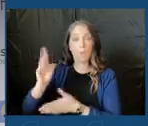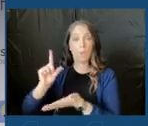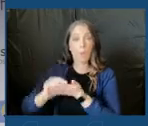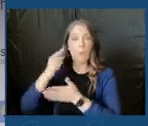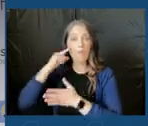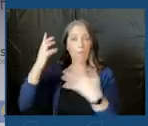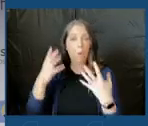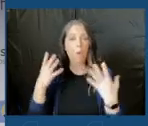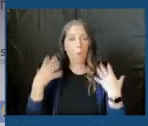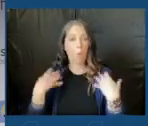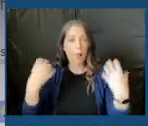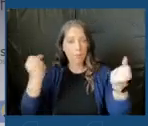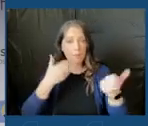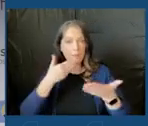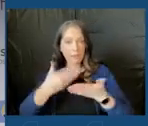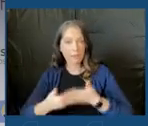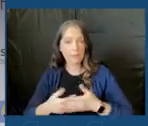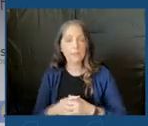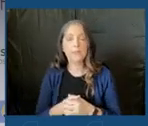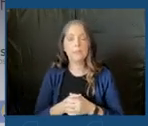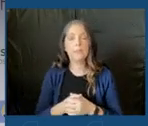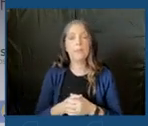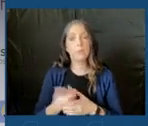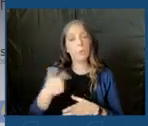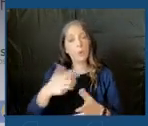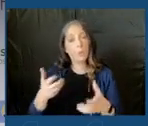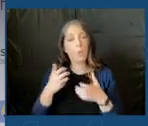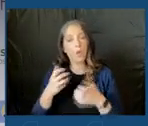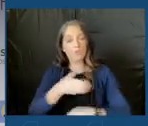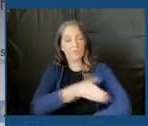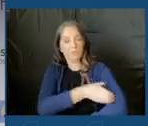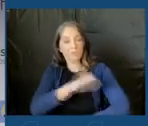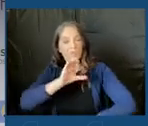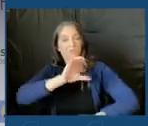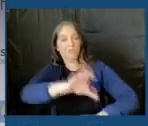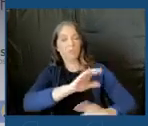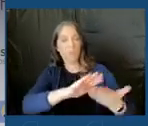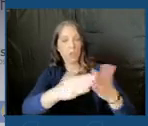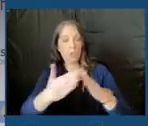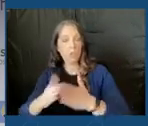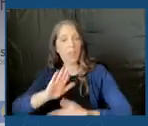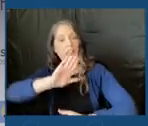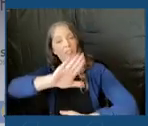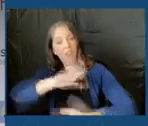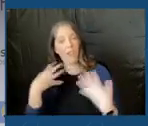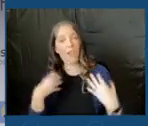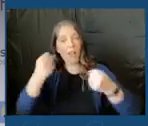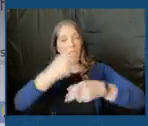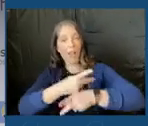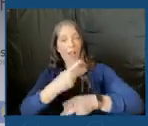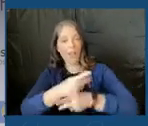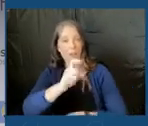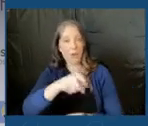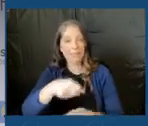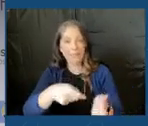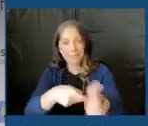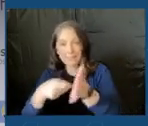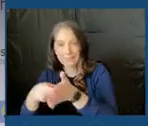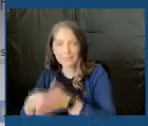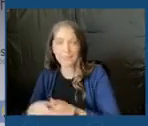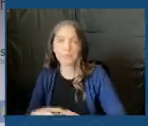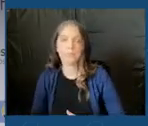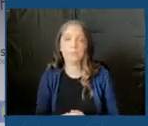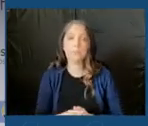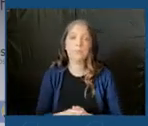with the community as an empowering resource for their own healthcare needs. There is no limit to what this trusted, deeply